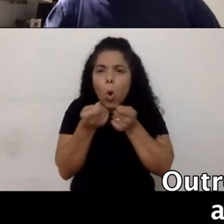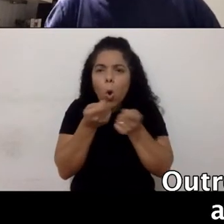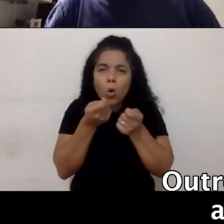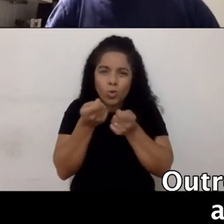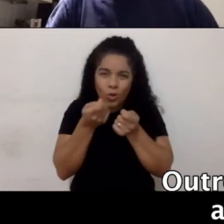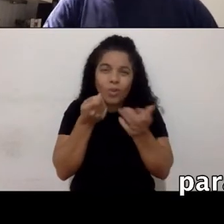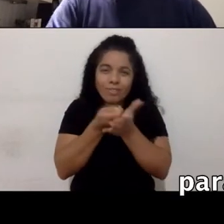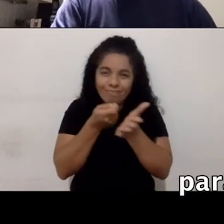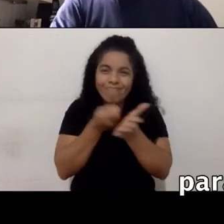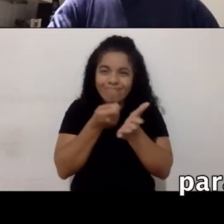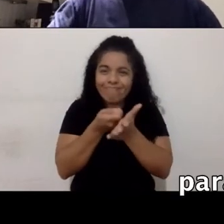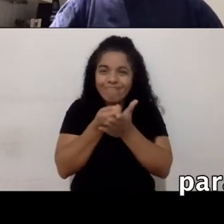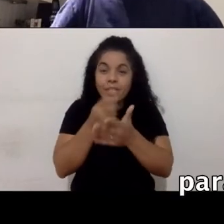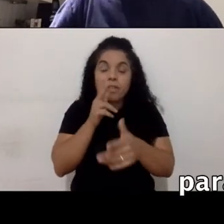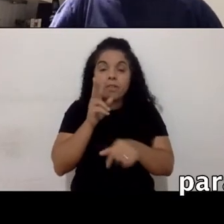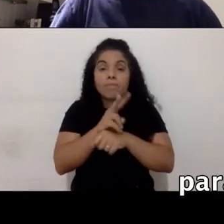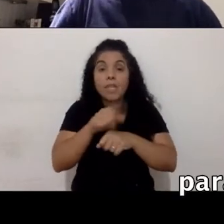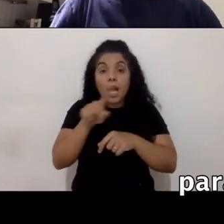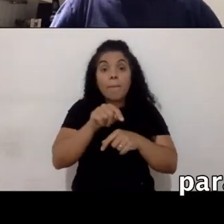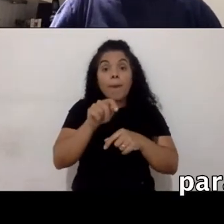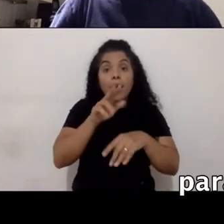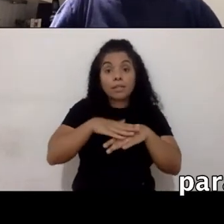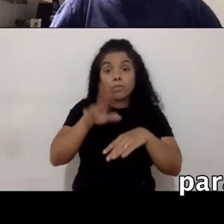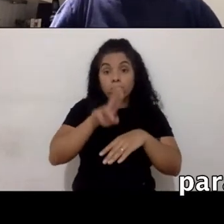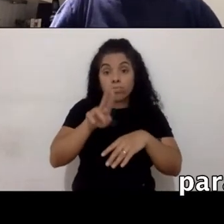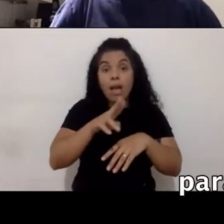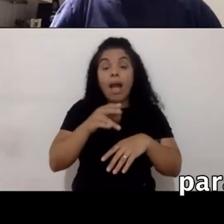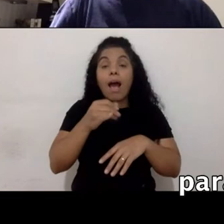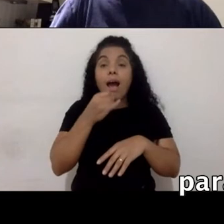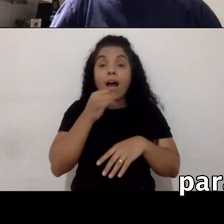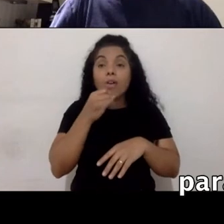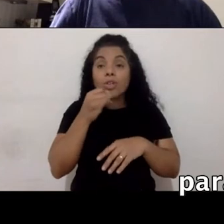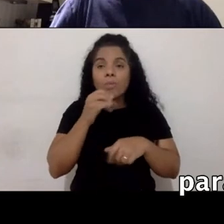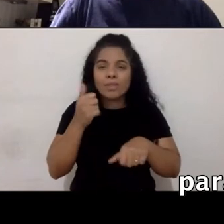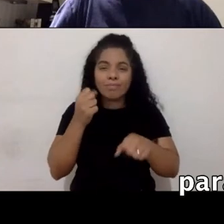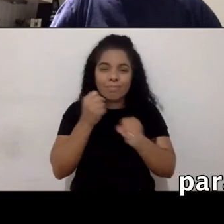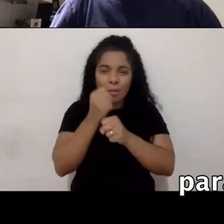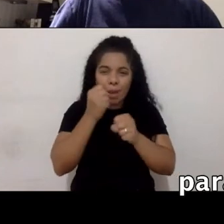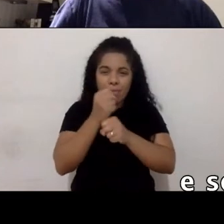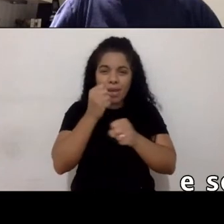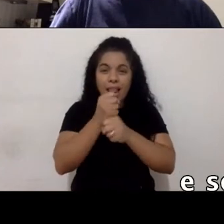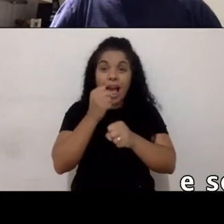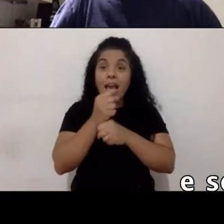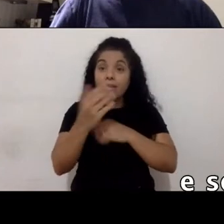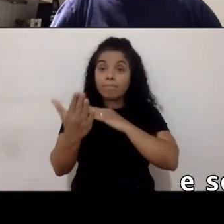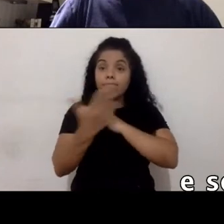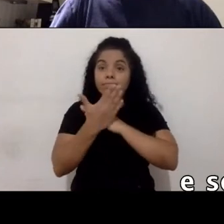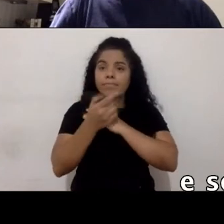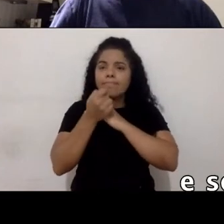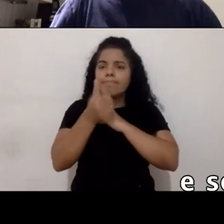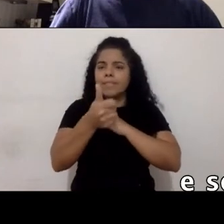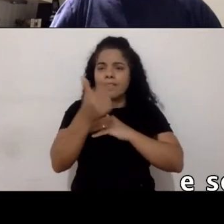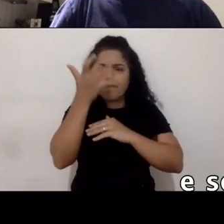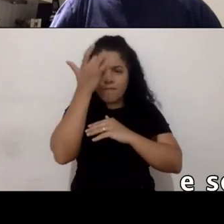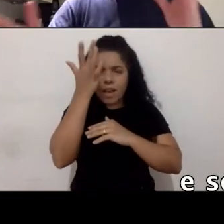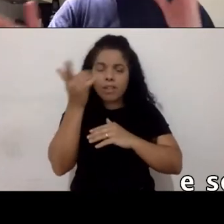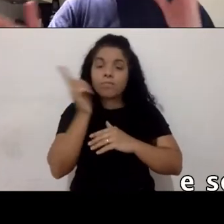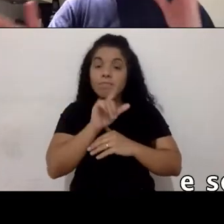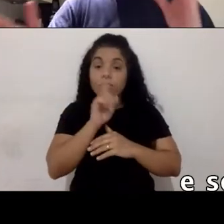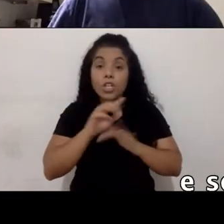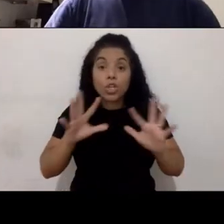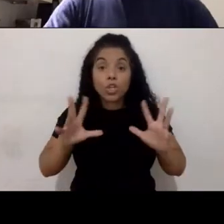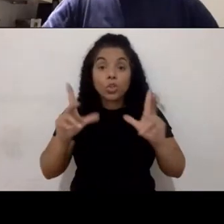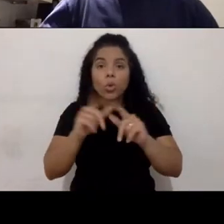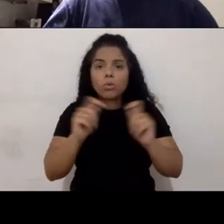the pipelines to make that very easy to do, and very easy to kind of make sure that everything is auditable and that the checks that must be in place are